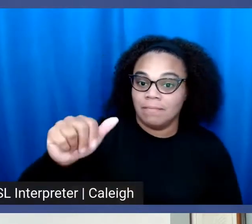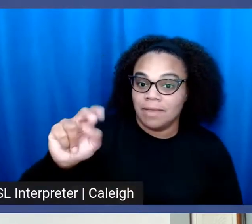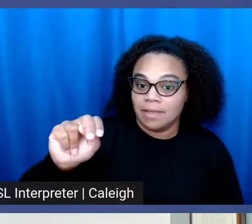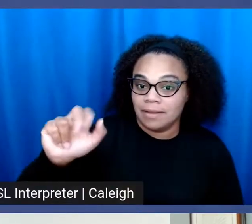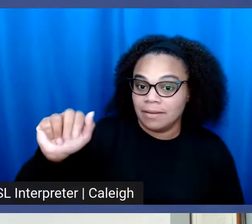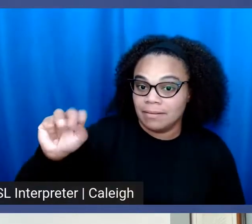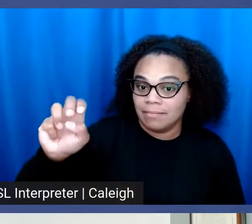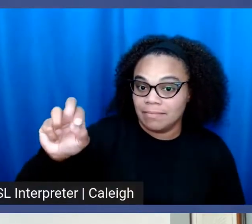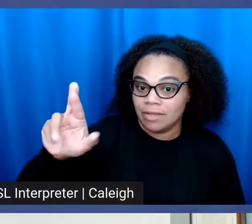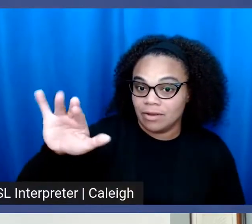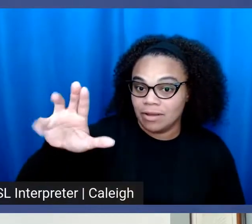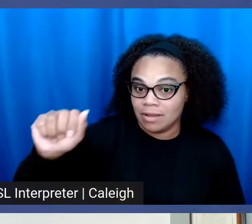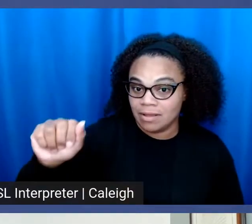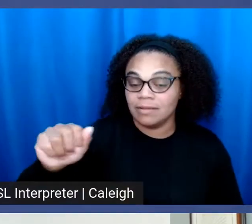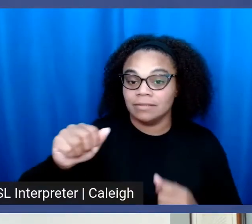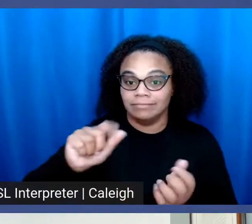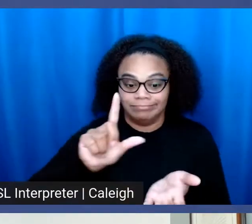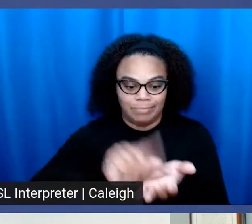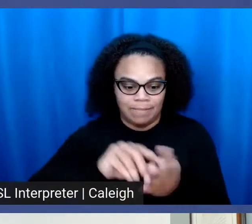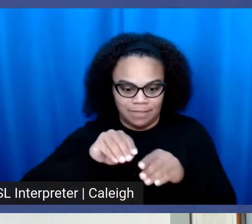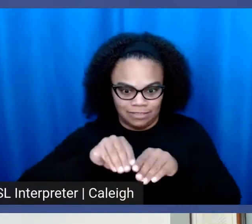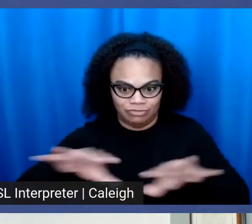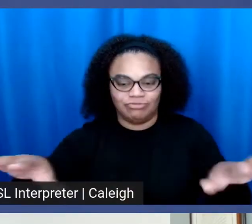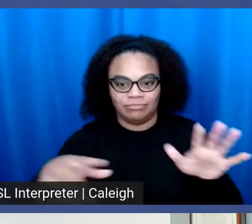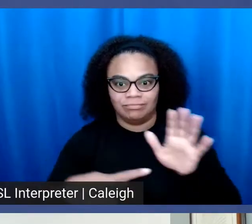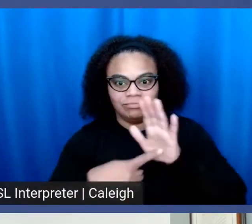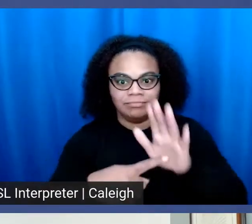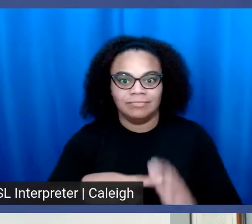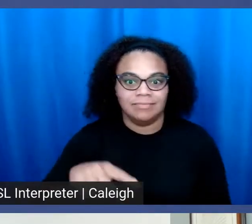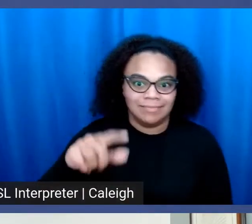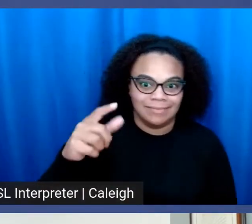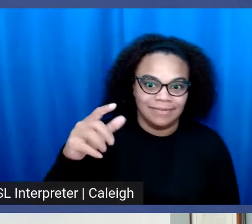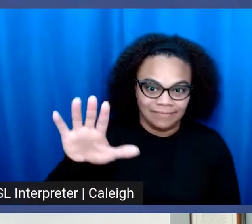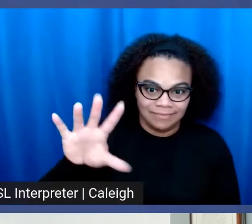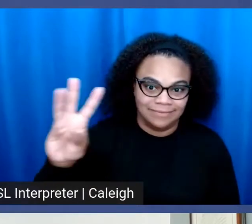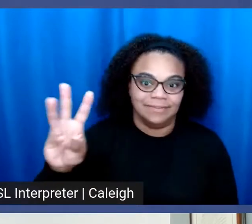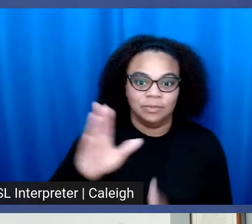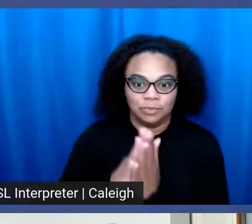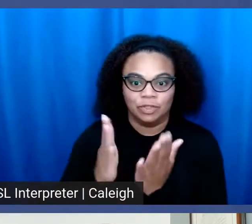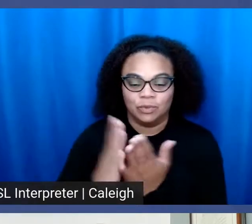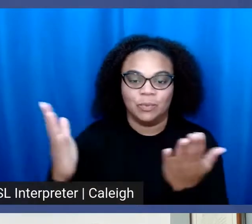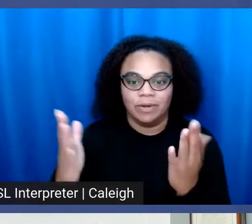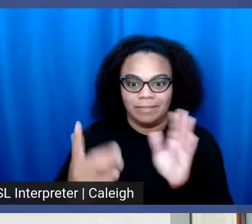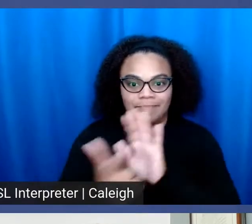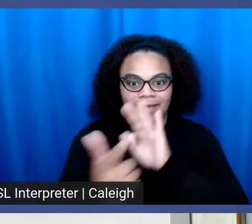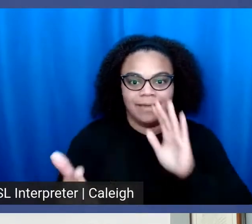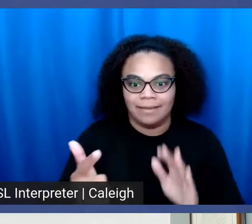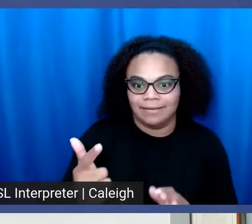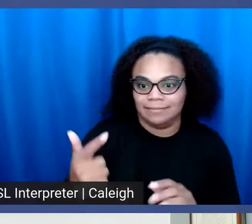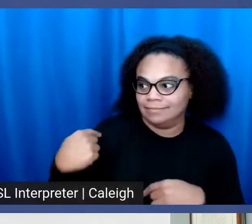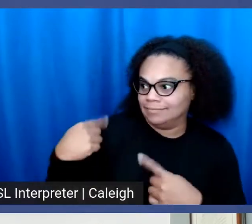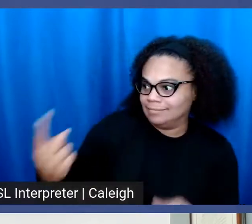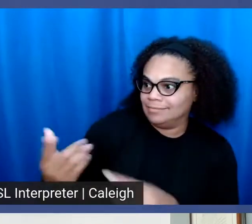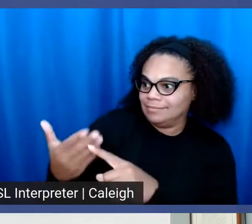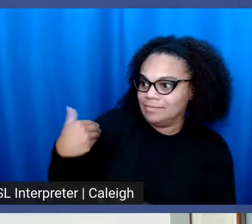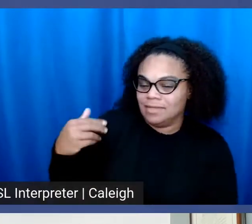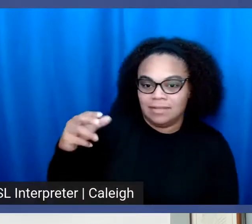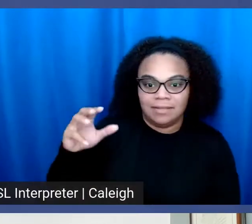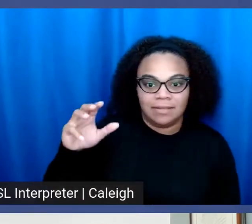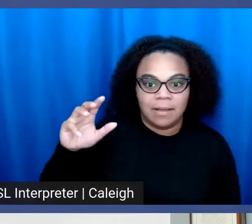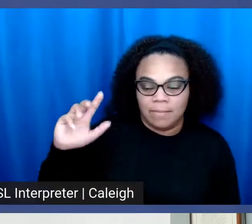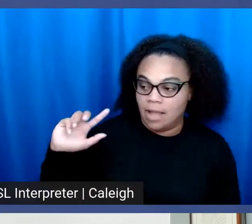1,586 books were banned from July 1st, 2021 to March 31st,